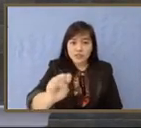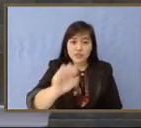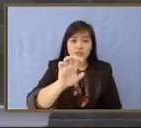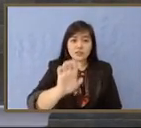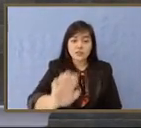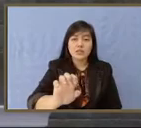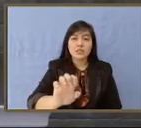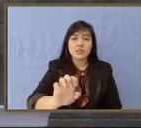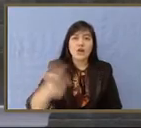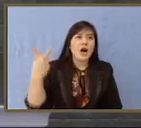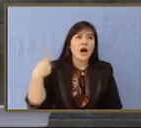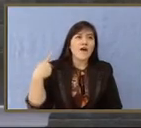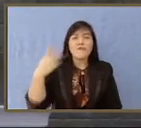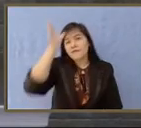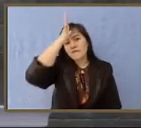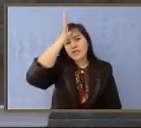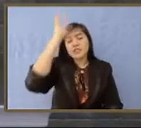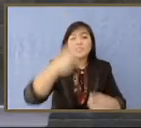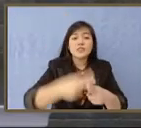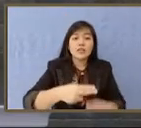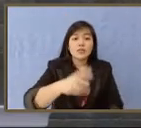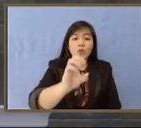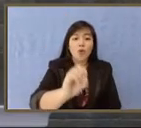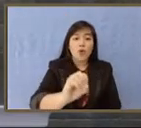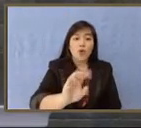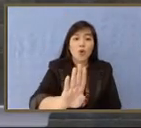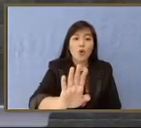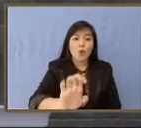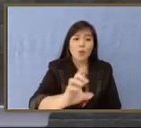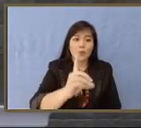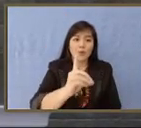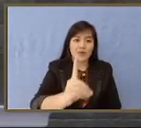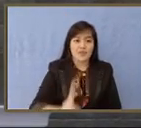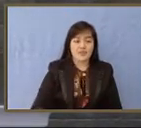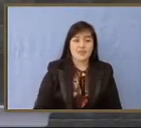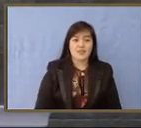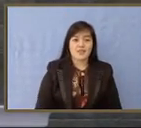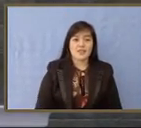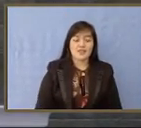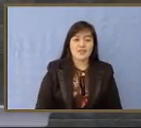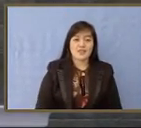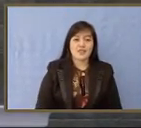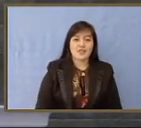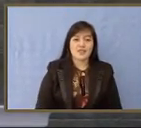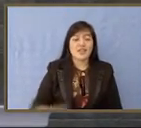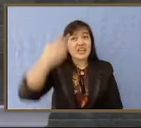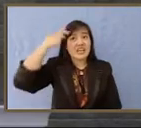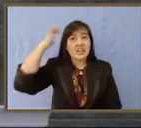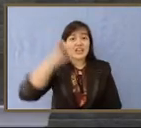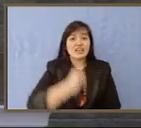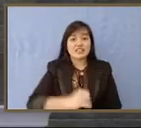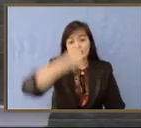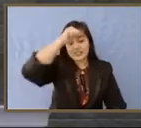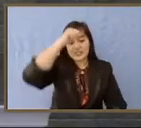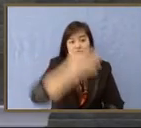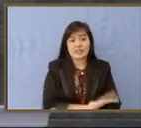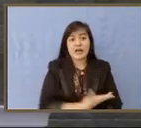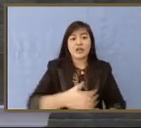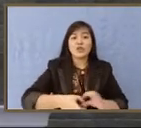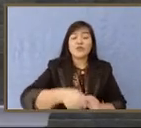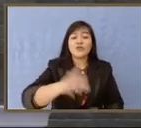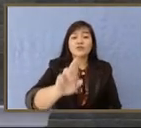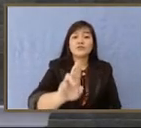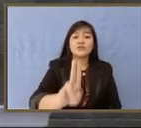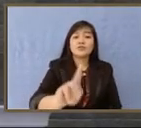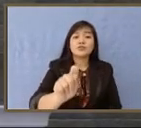po yung nag-anoint. May kita nyo po na si Samuel, kilala mo na po natin lahat si Samuel. Si Samuel po ang nag-anoint